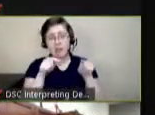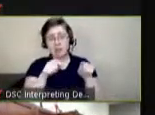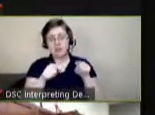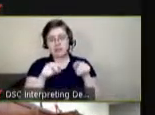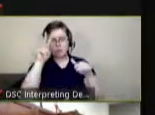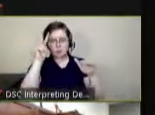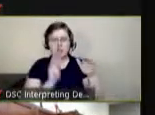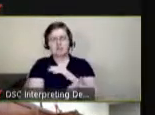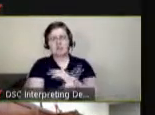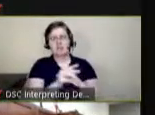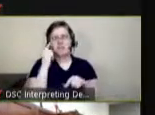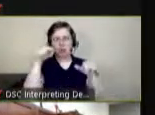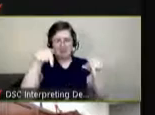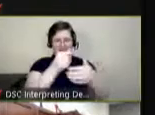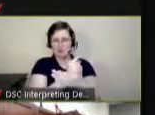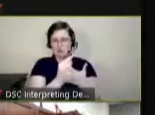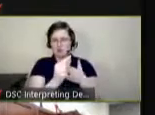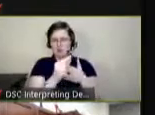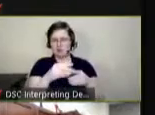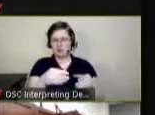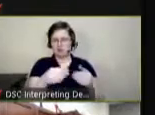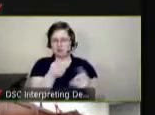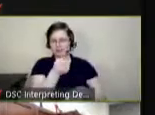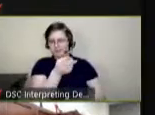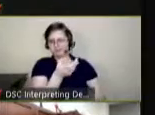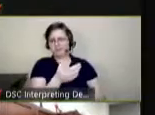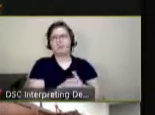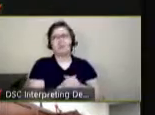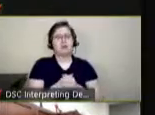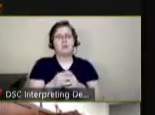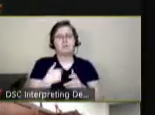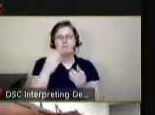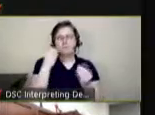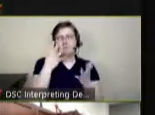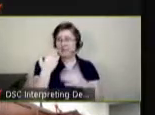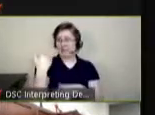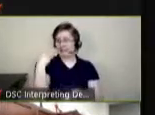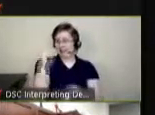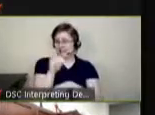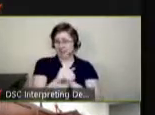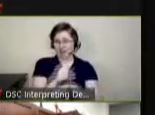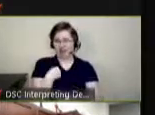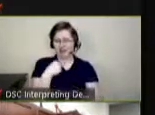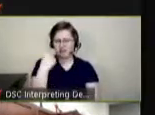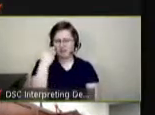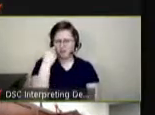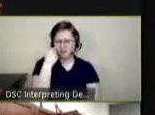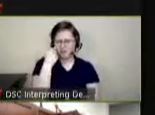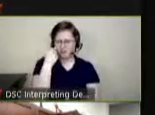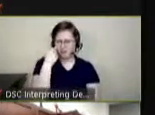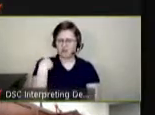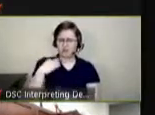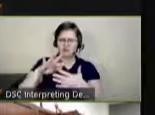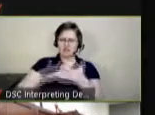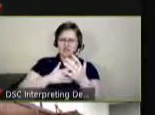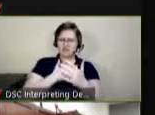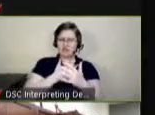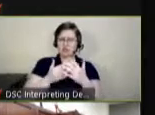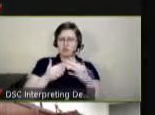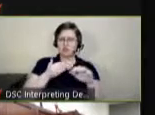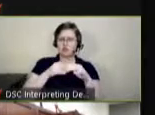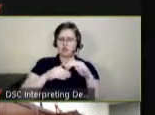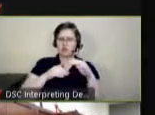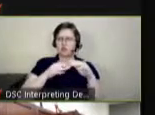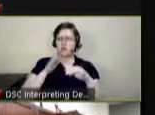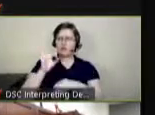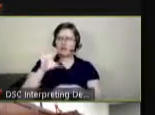for this week. And I will tell you, as of last night, I think we were booked better than 95% of